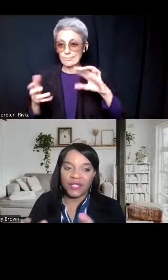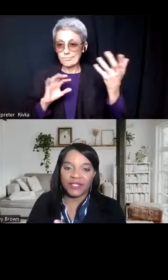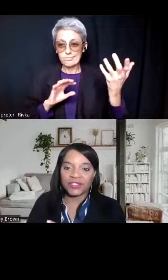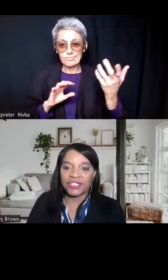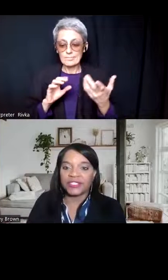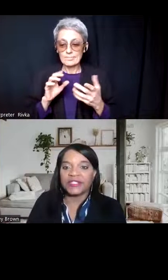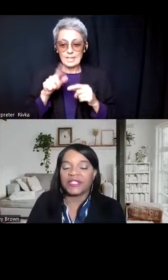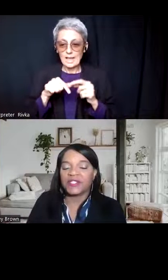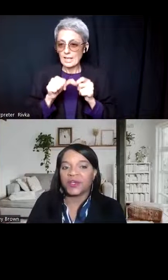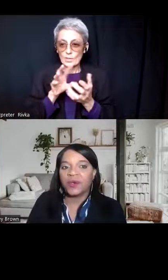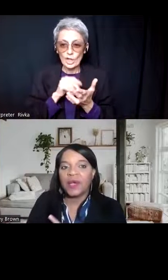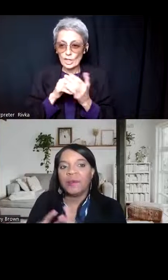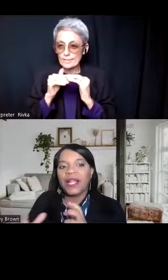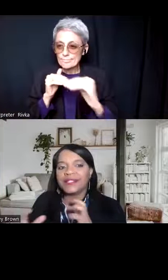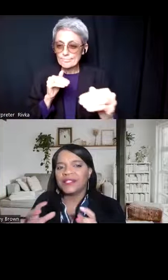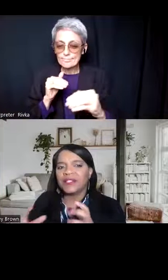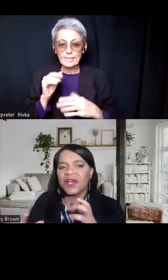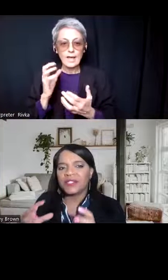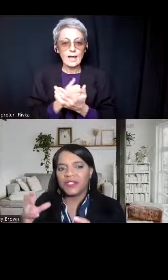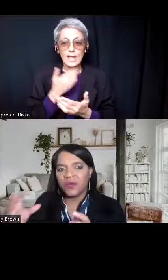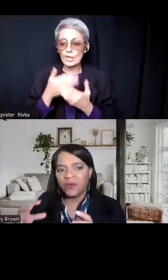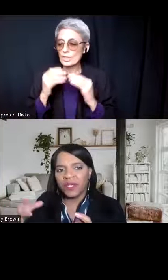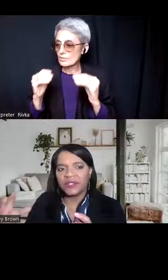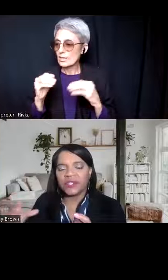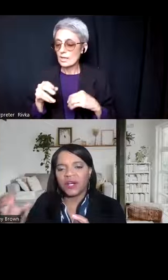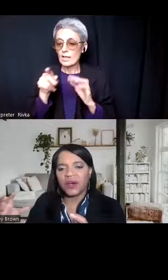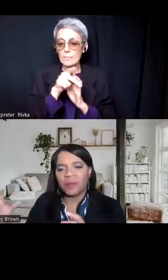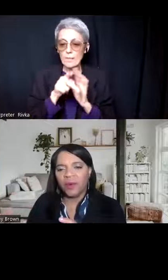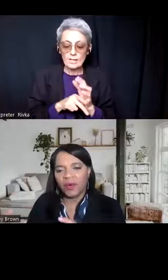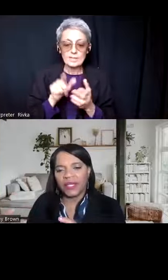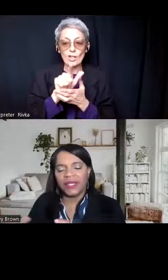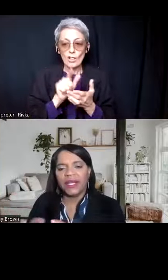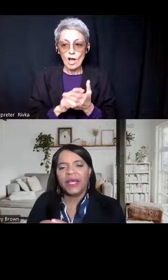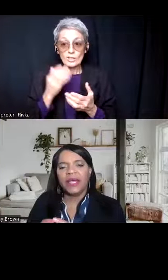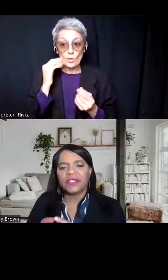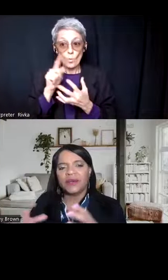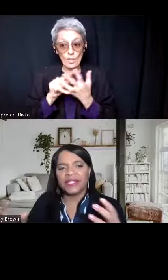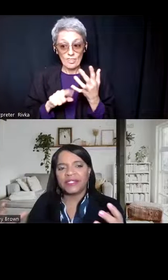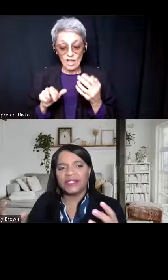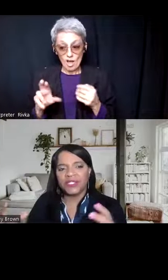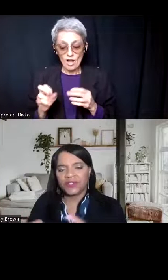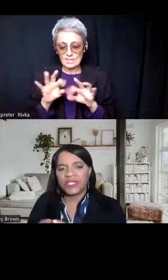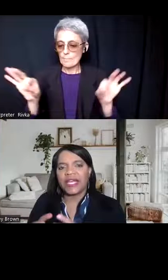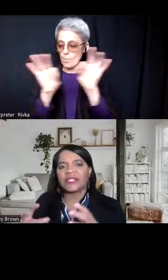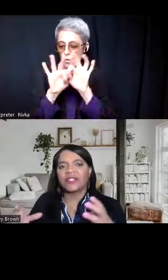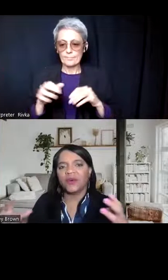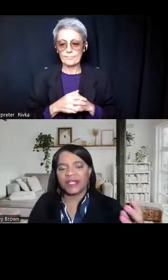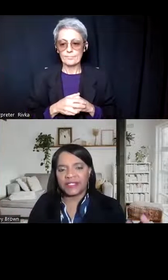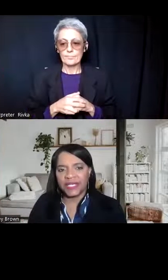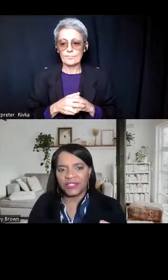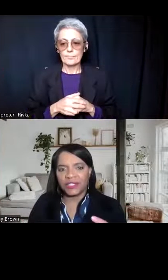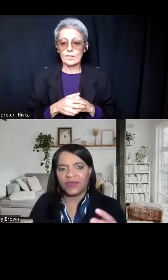high quality instruction. And so policies and laws and knowing what those are important. So as a district, as